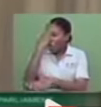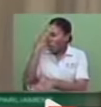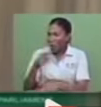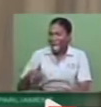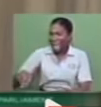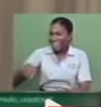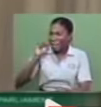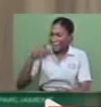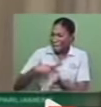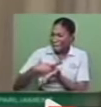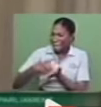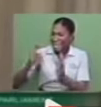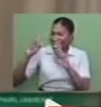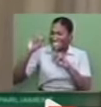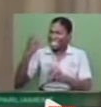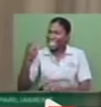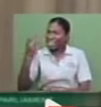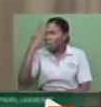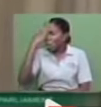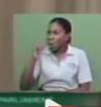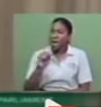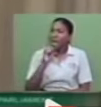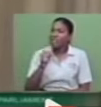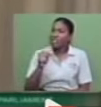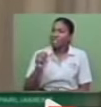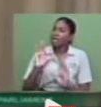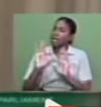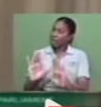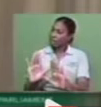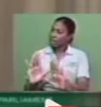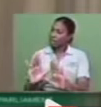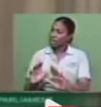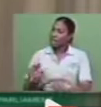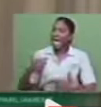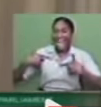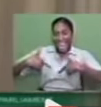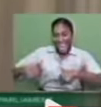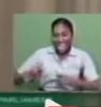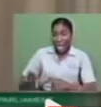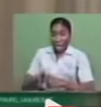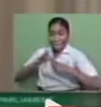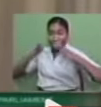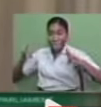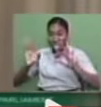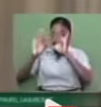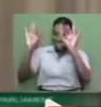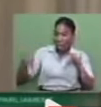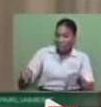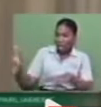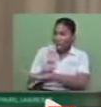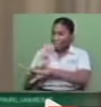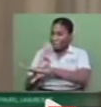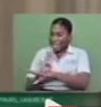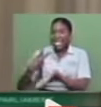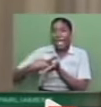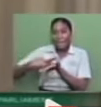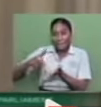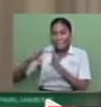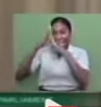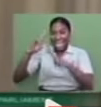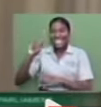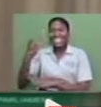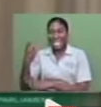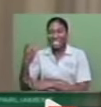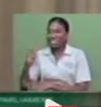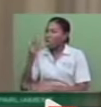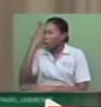we go the industrial and the big commercial ones? Why? Why go the small man again? You may have a